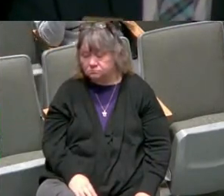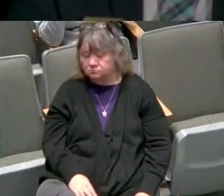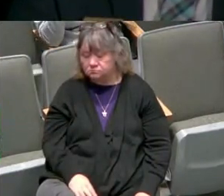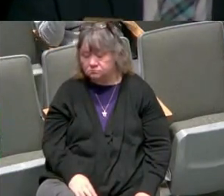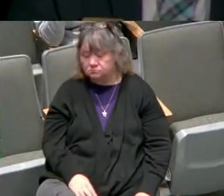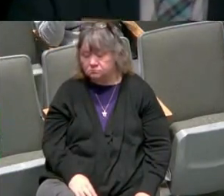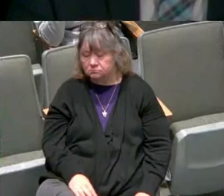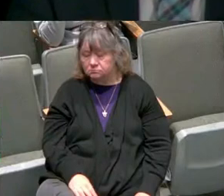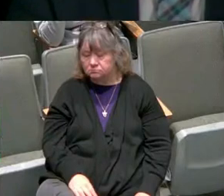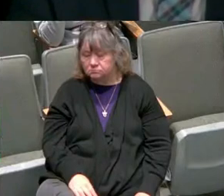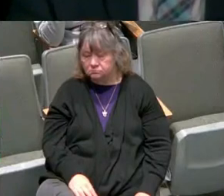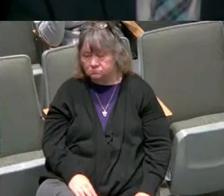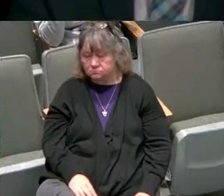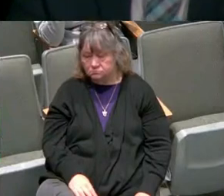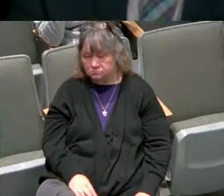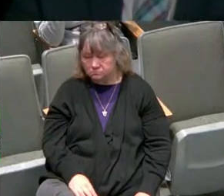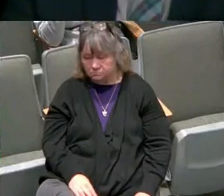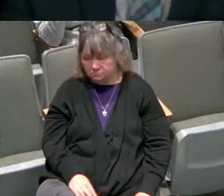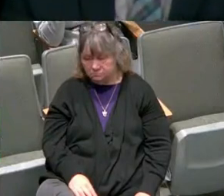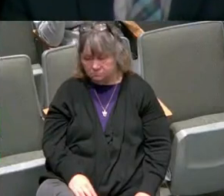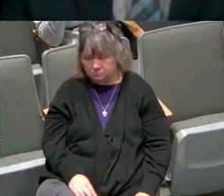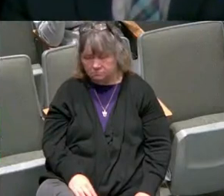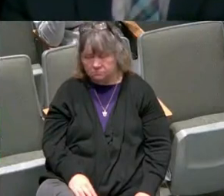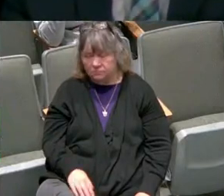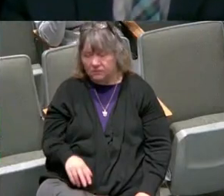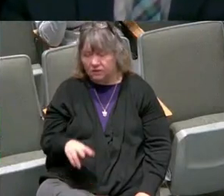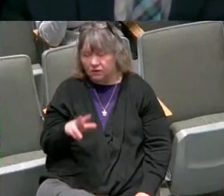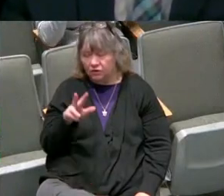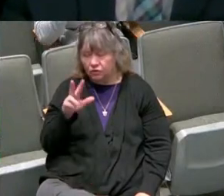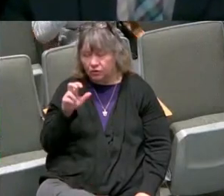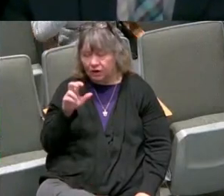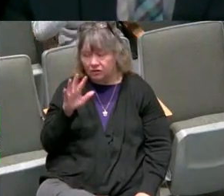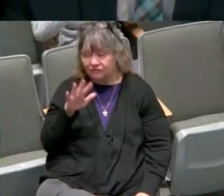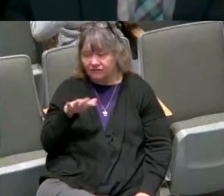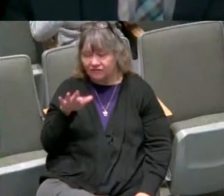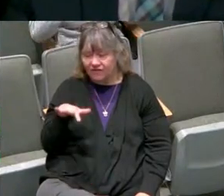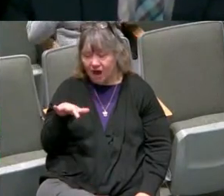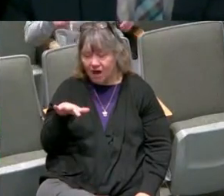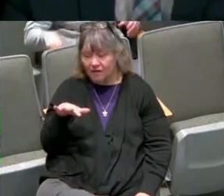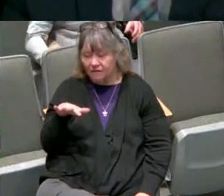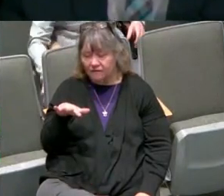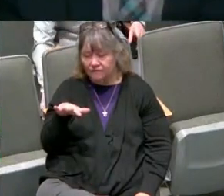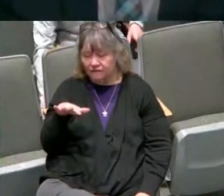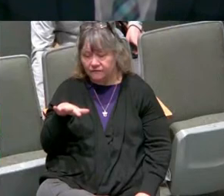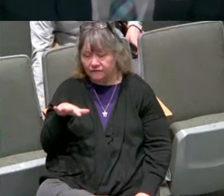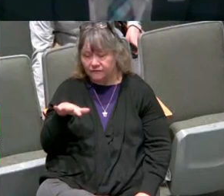okay this was 355 to 16.